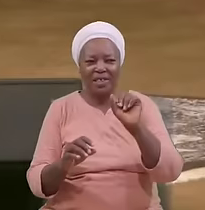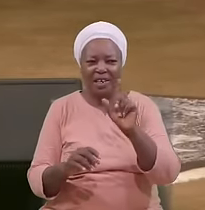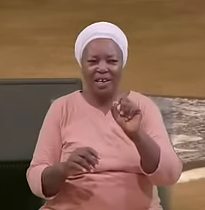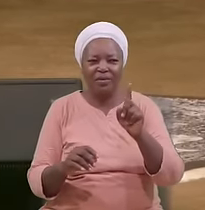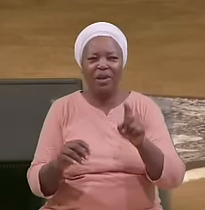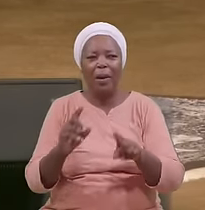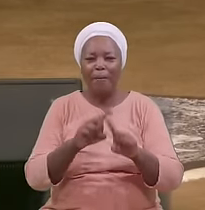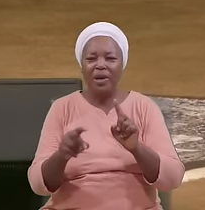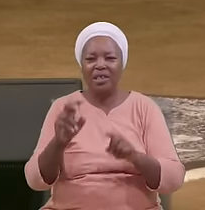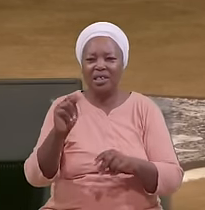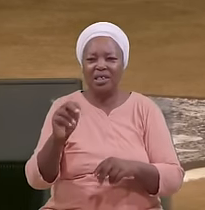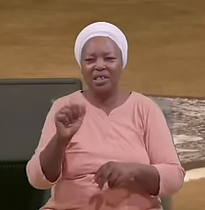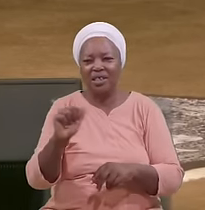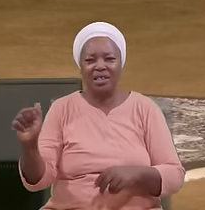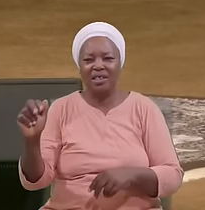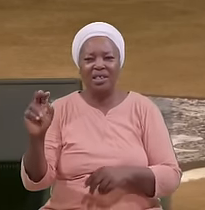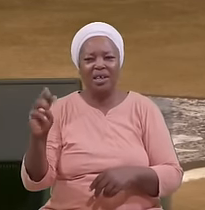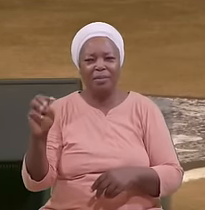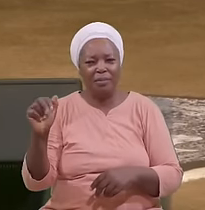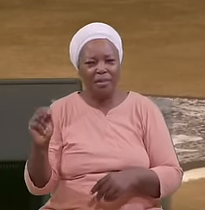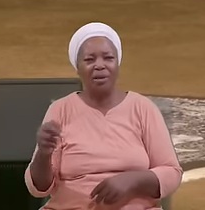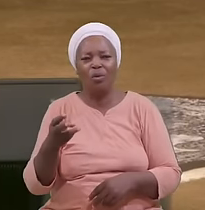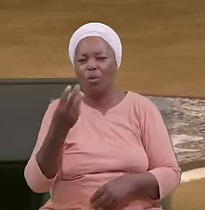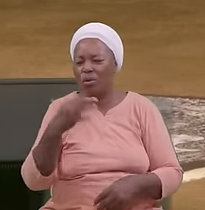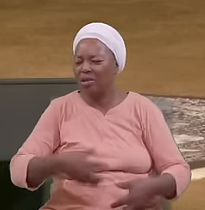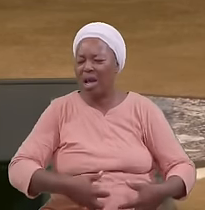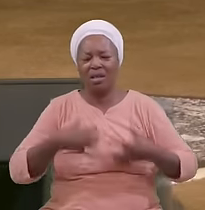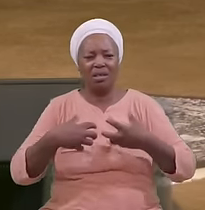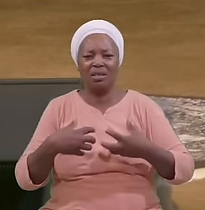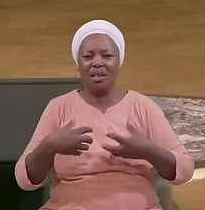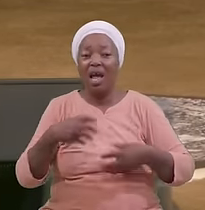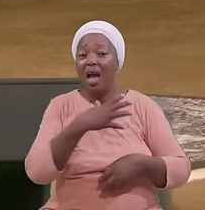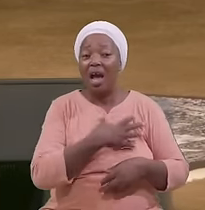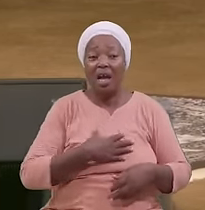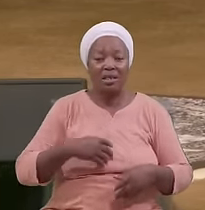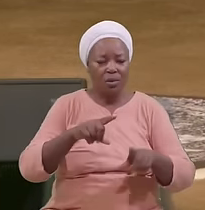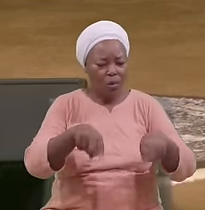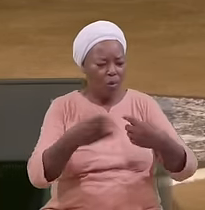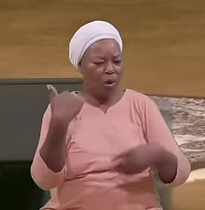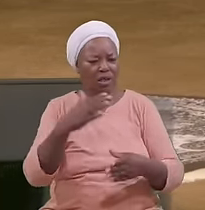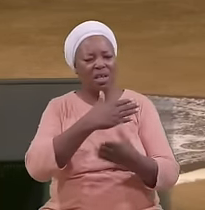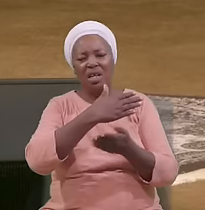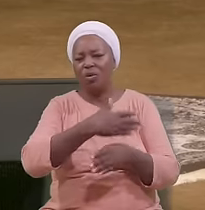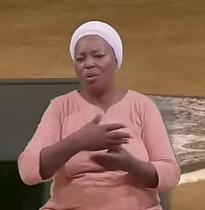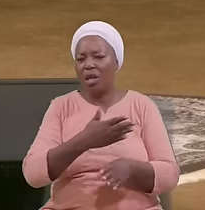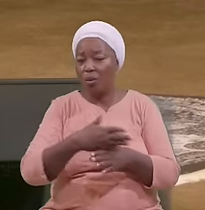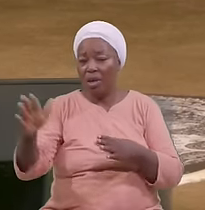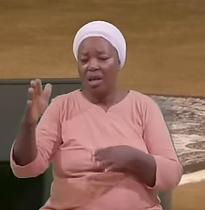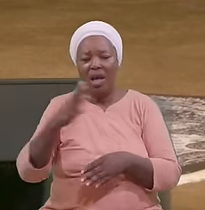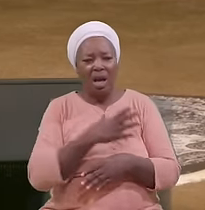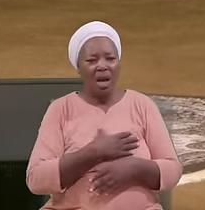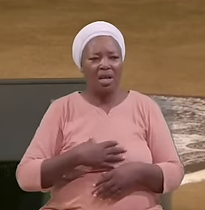11, but Naaman was wroth and went away and